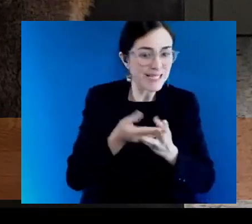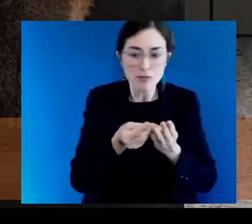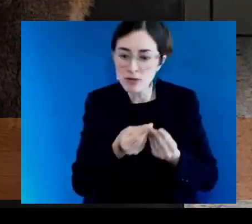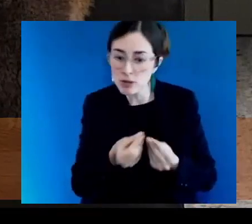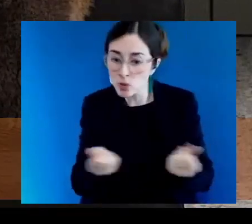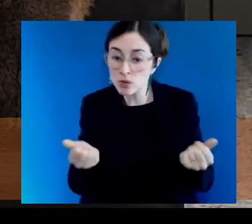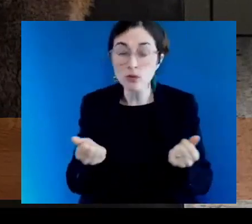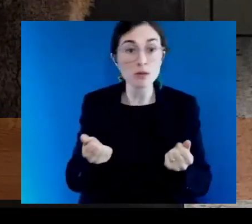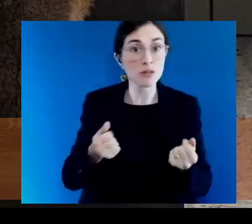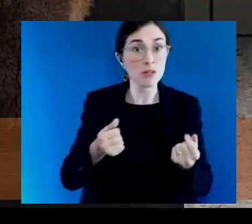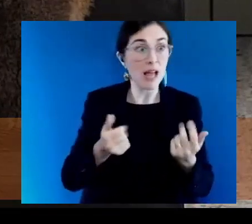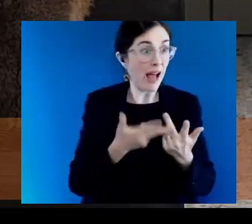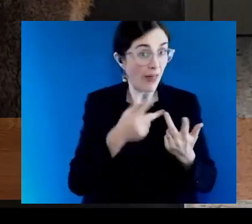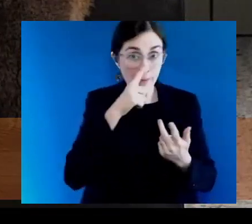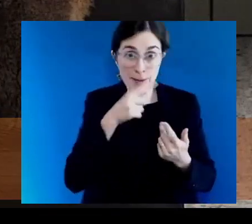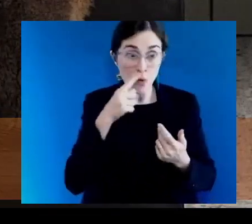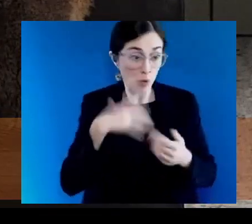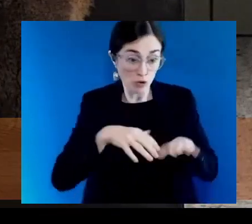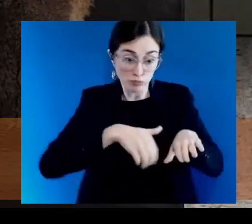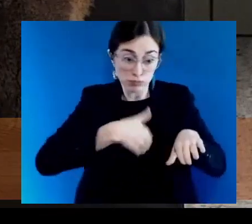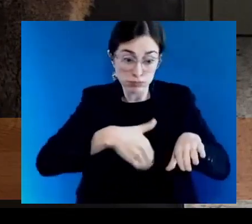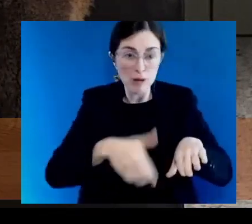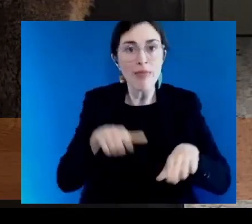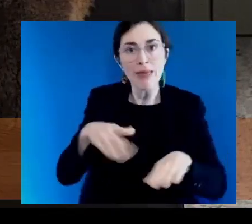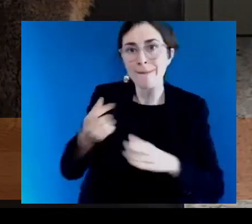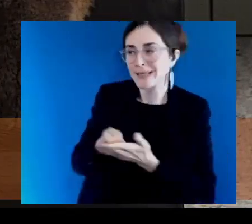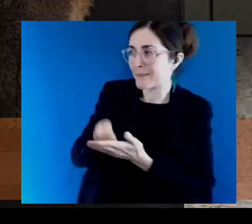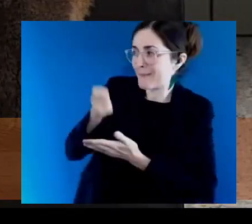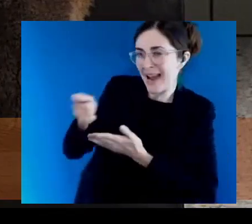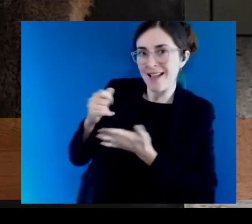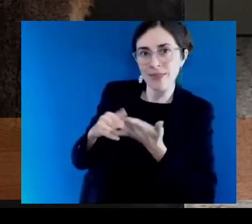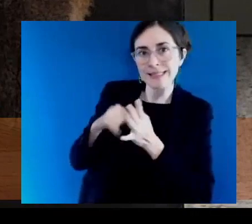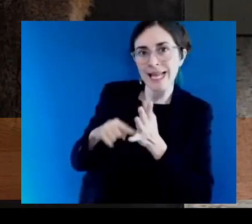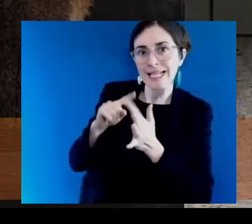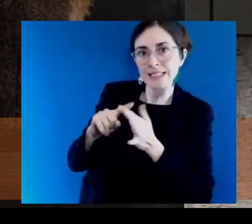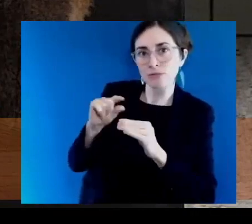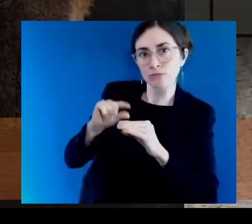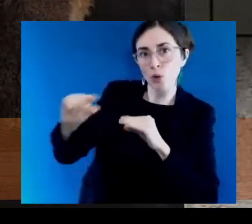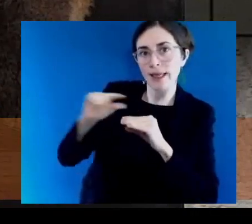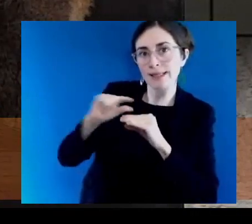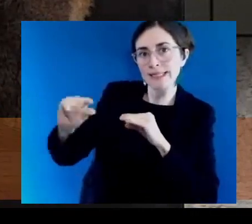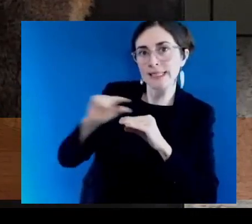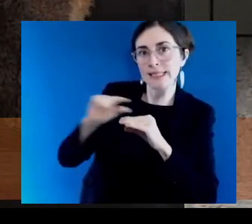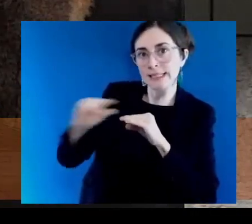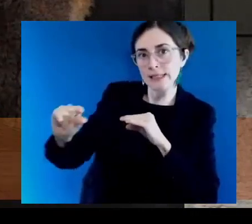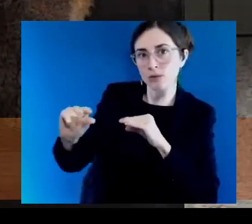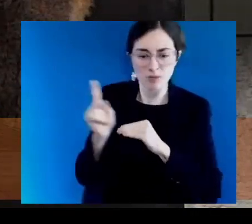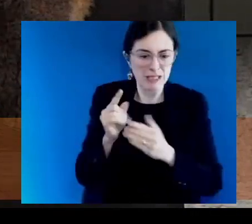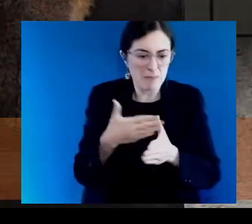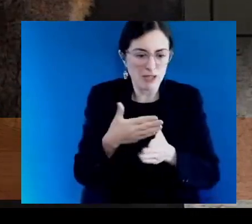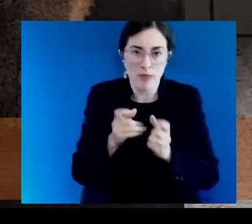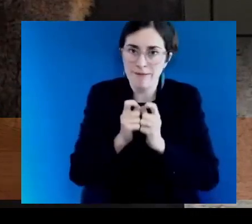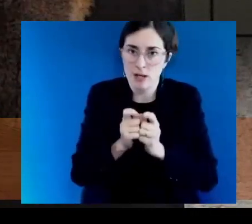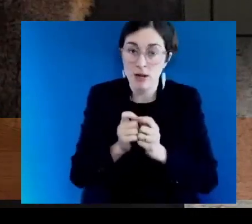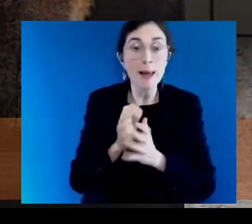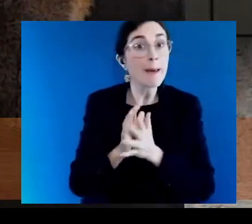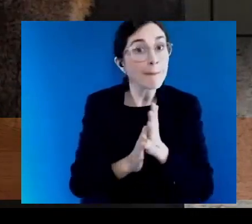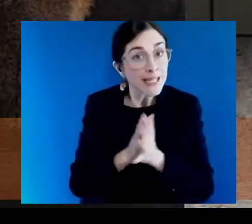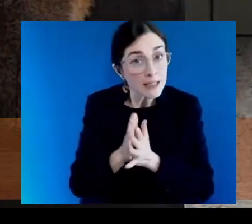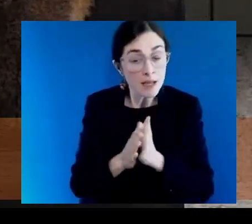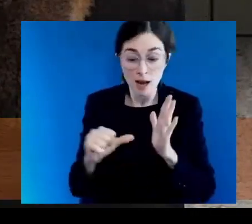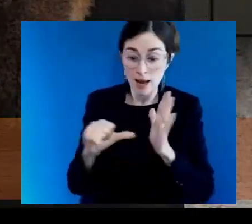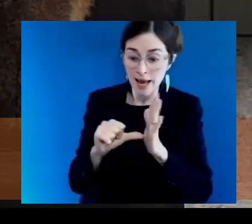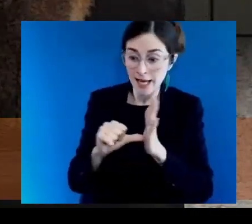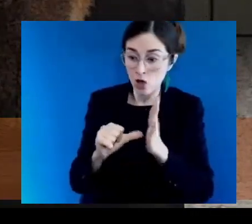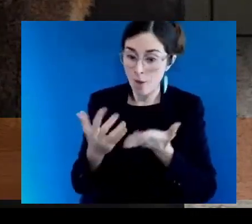to the state, as I've said, based on what's extracted, correct? In other words, the economic benefit derived by